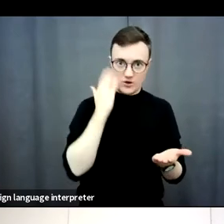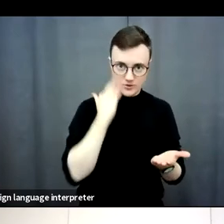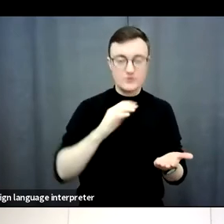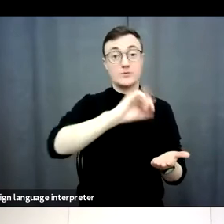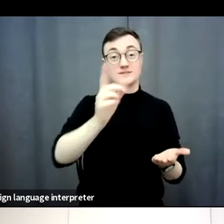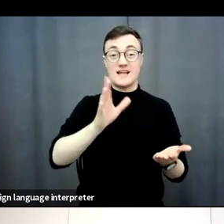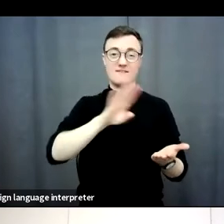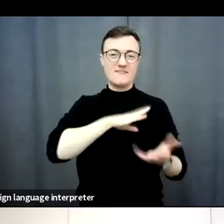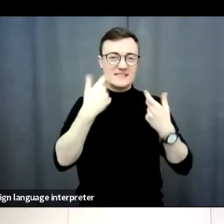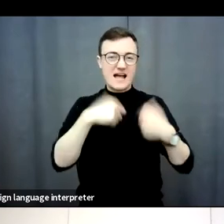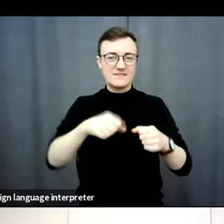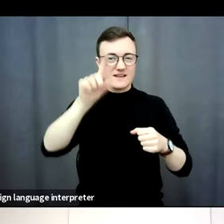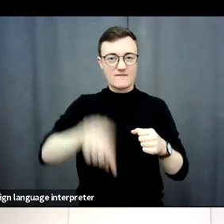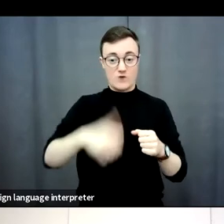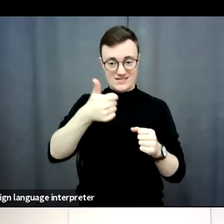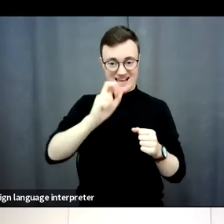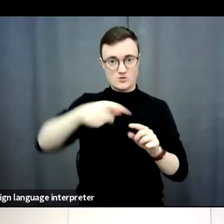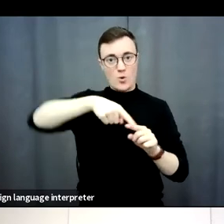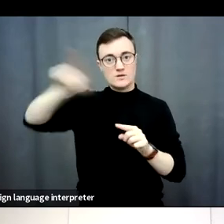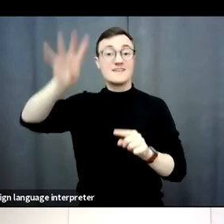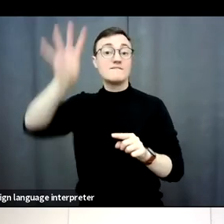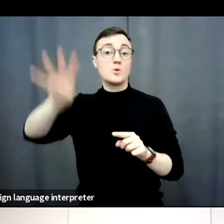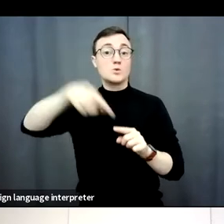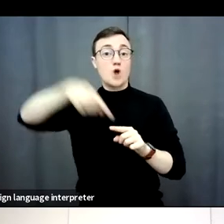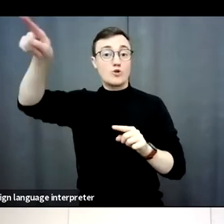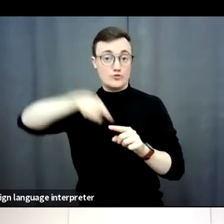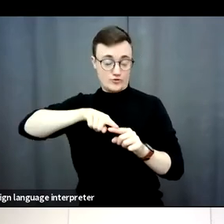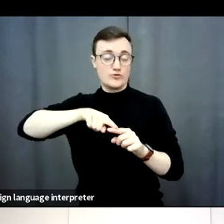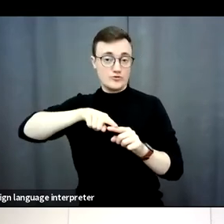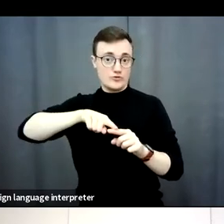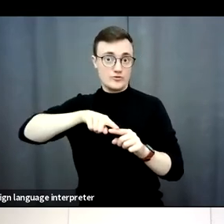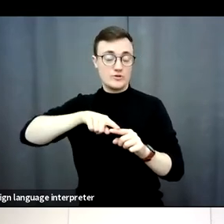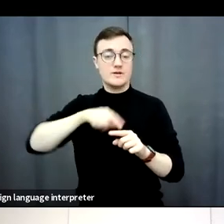to 14. And